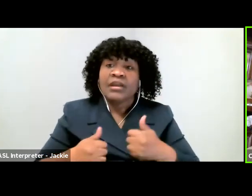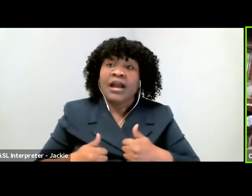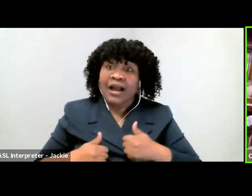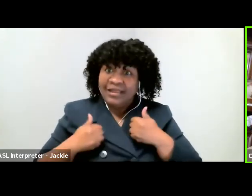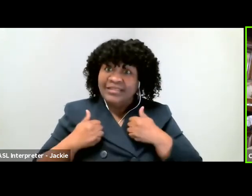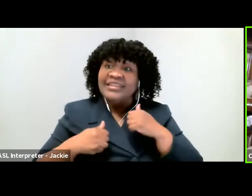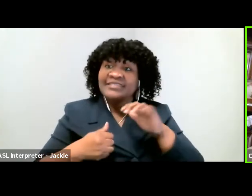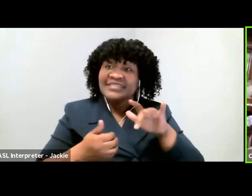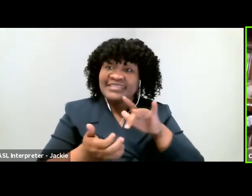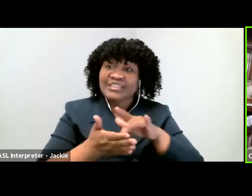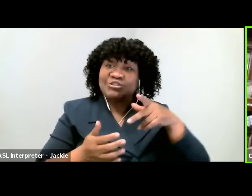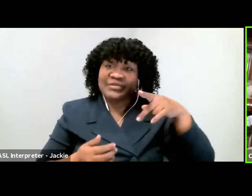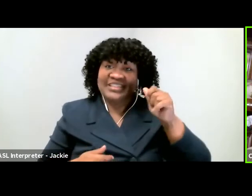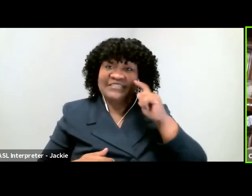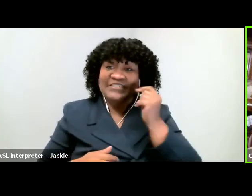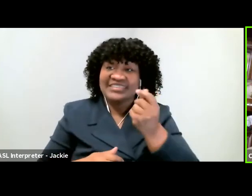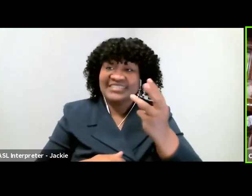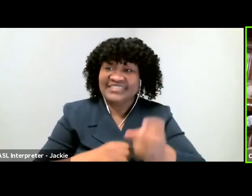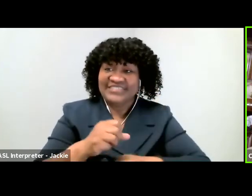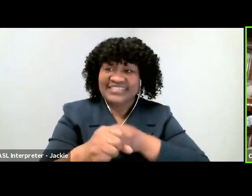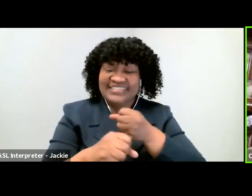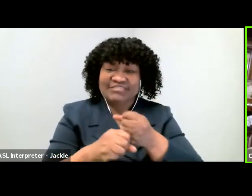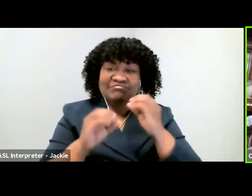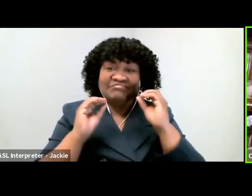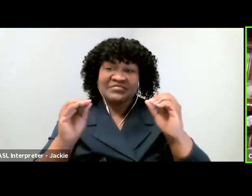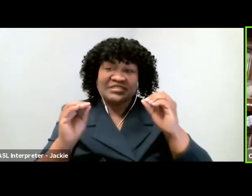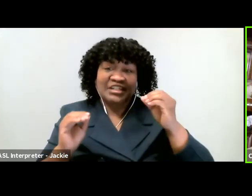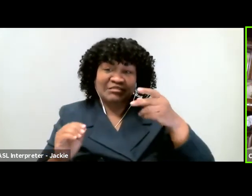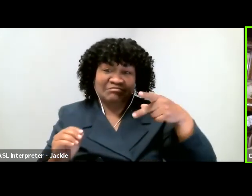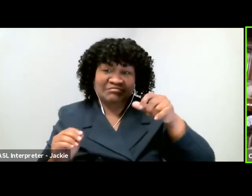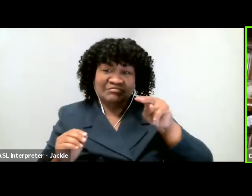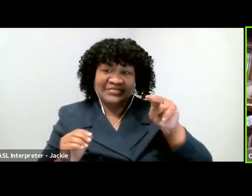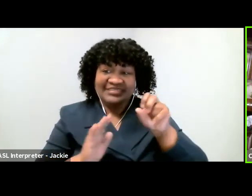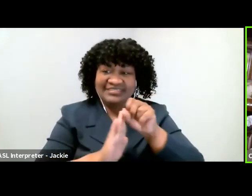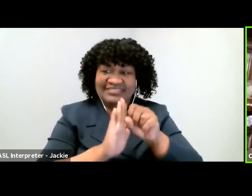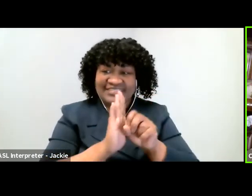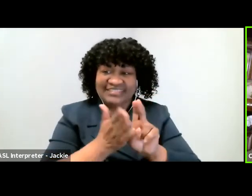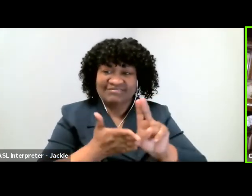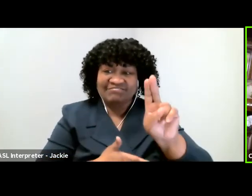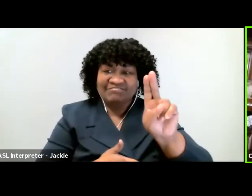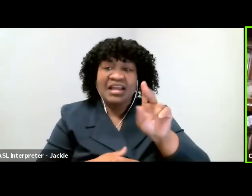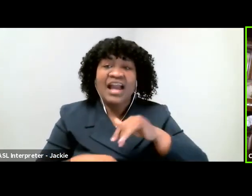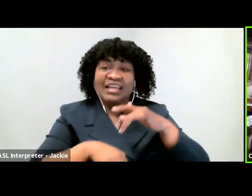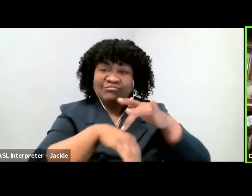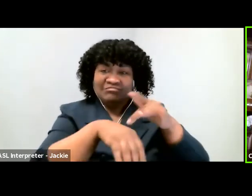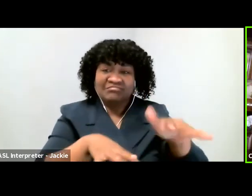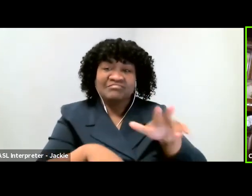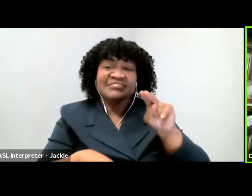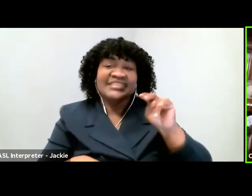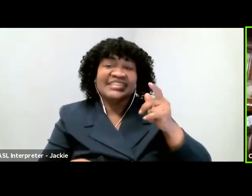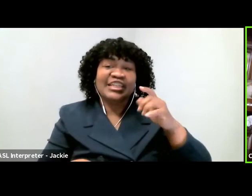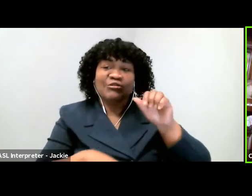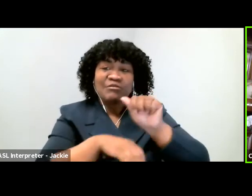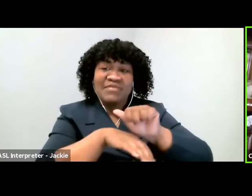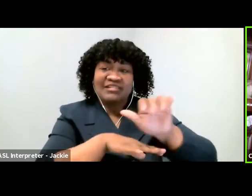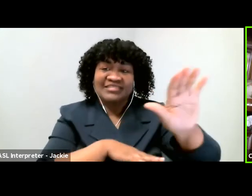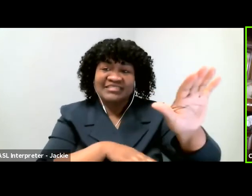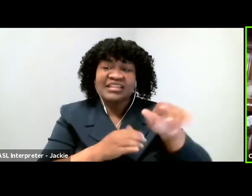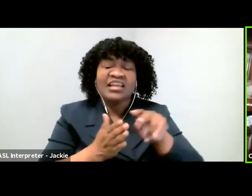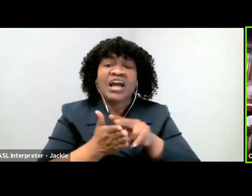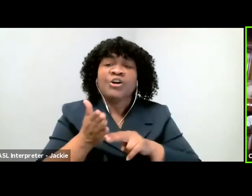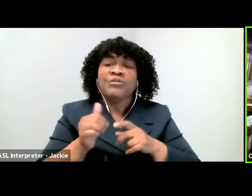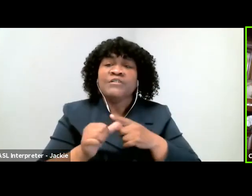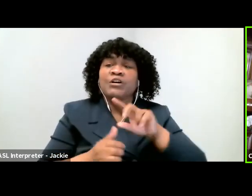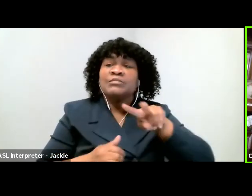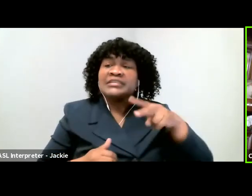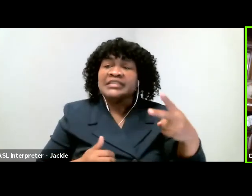central Pennsylvania for several years. I taught at Penn State. I've been to Negro Mountain. I'll read first from the second